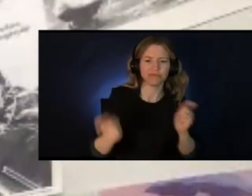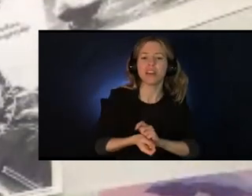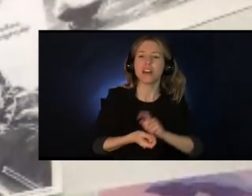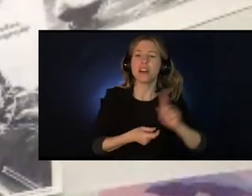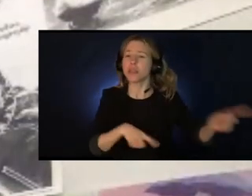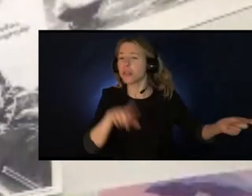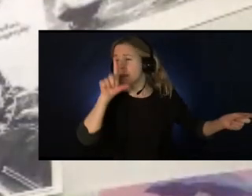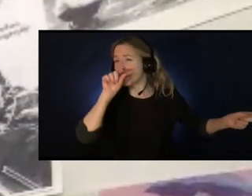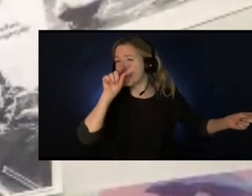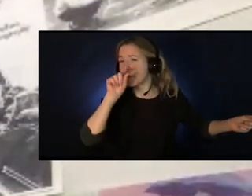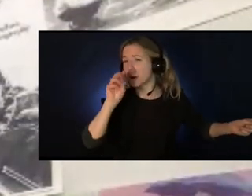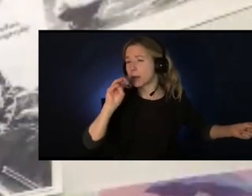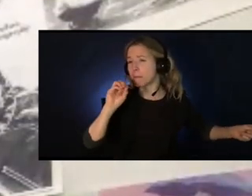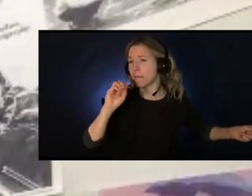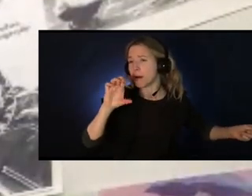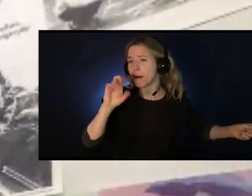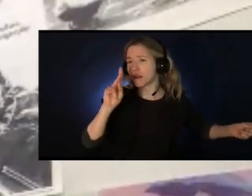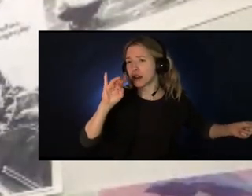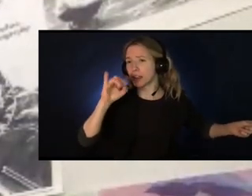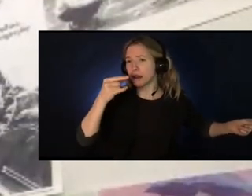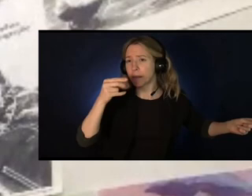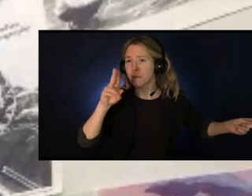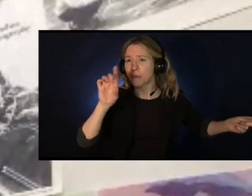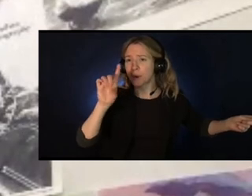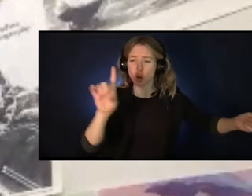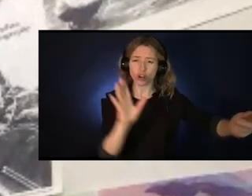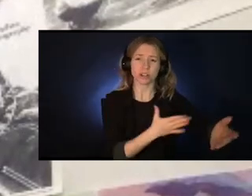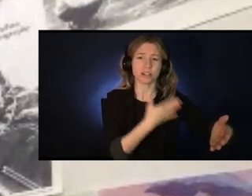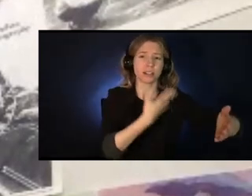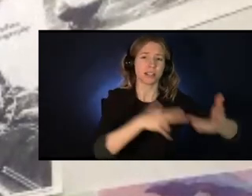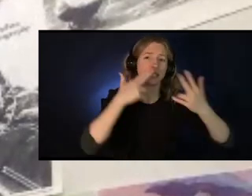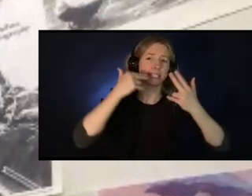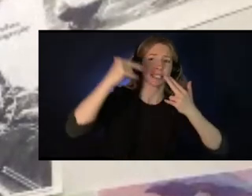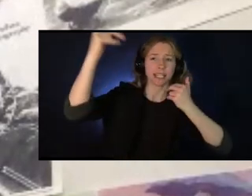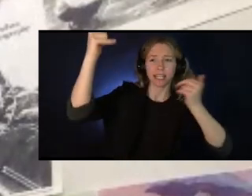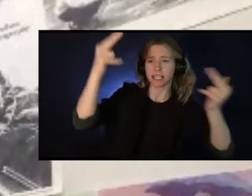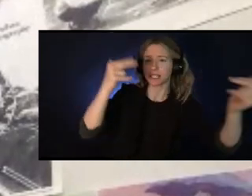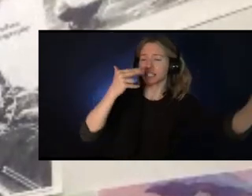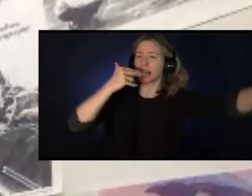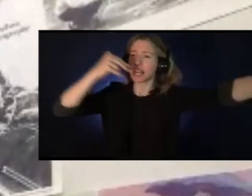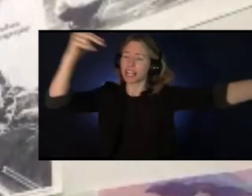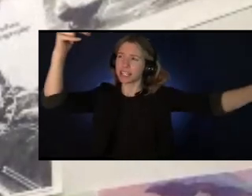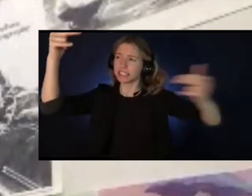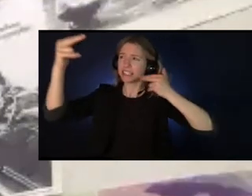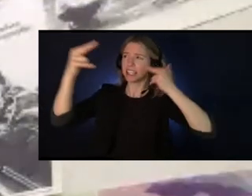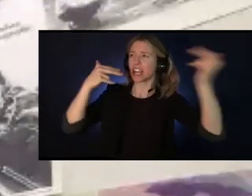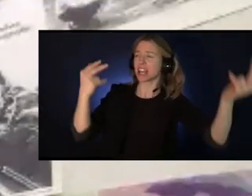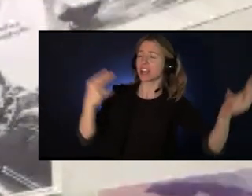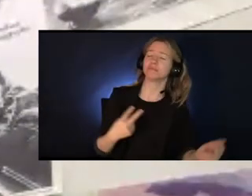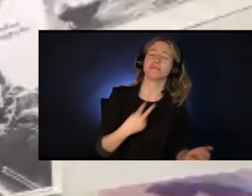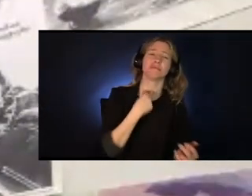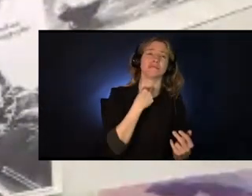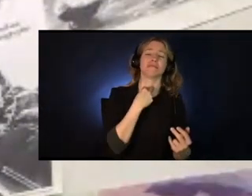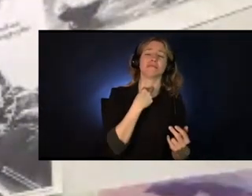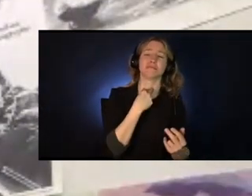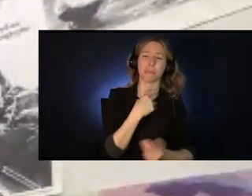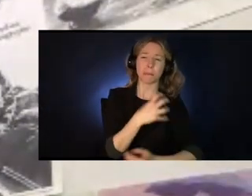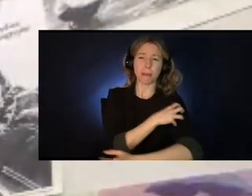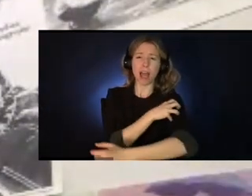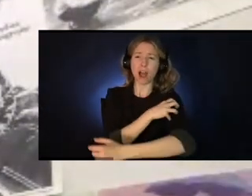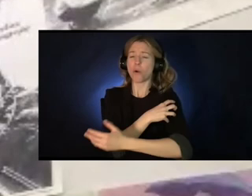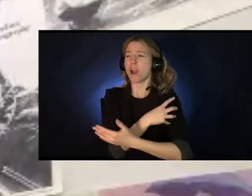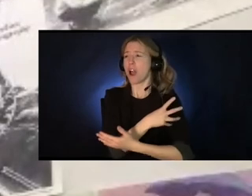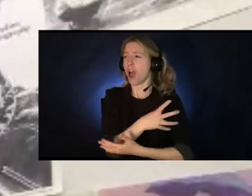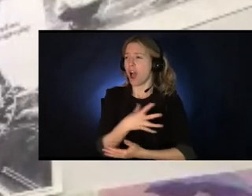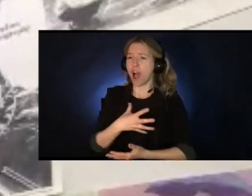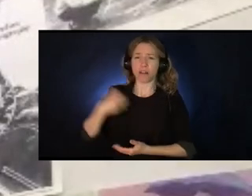do? Says a powerless you. With a lump in your throat and a tear in your eye,